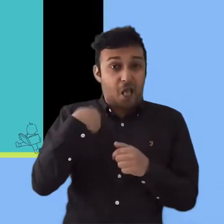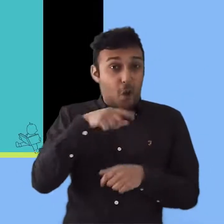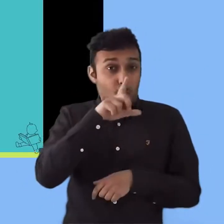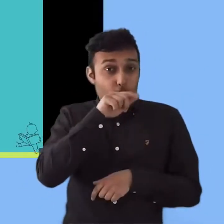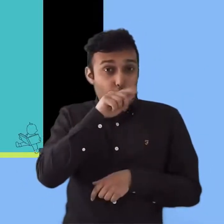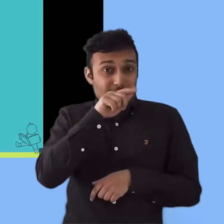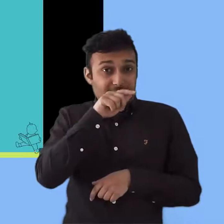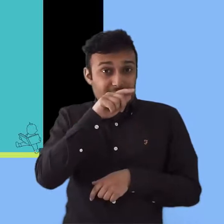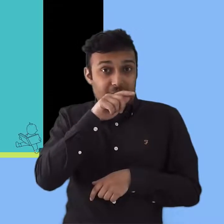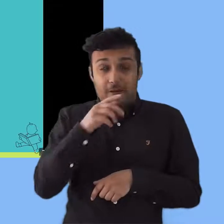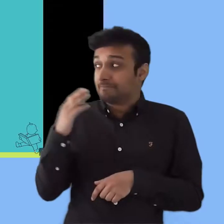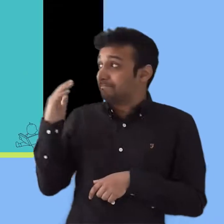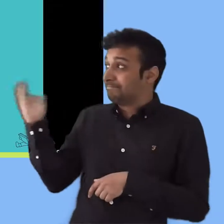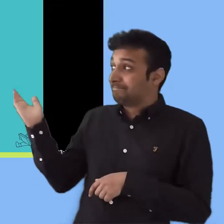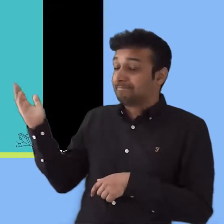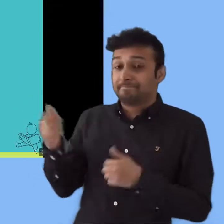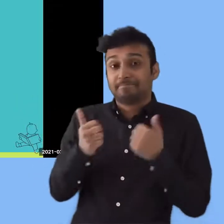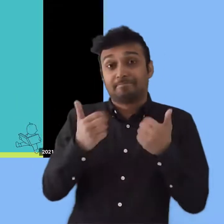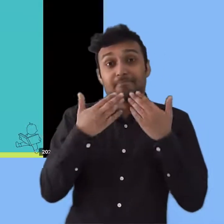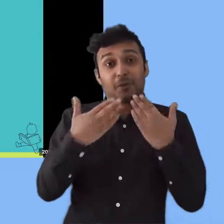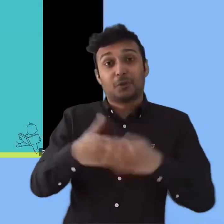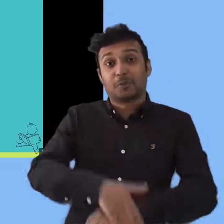Twitter at Critical Early Years.